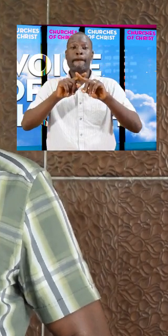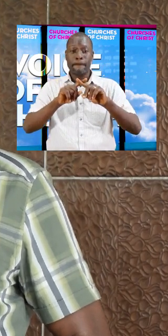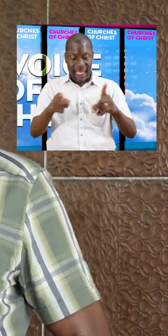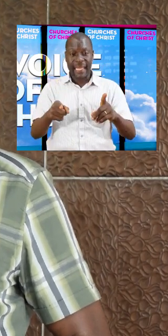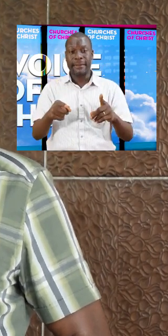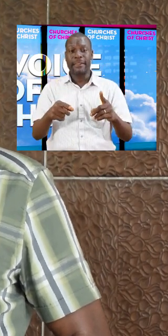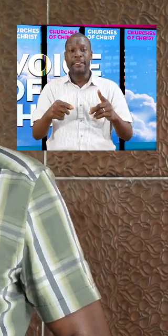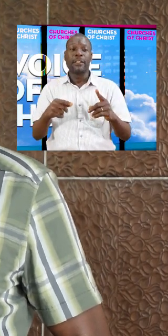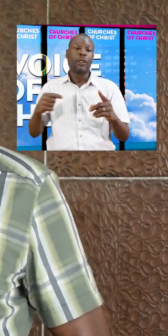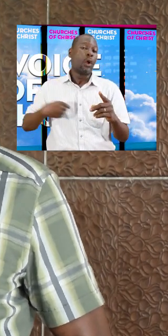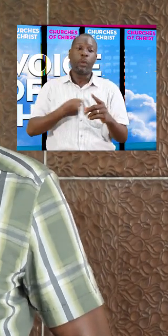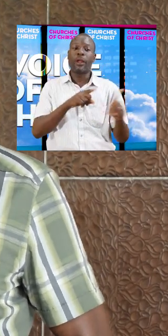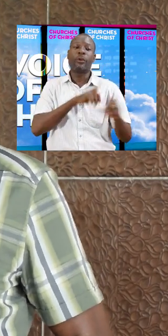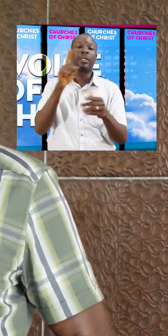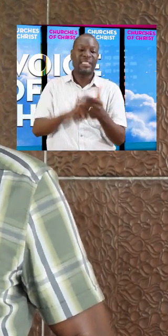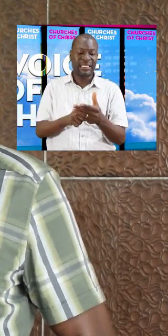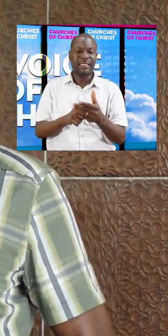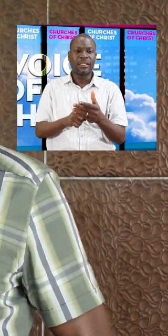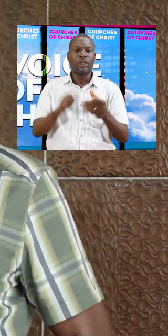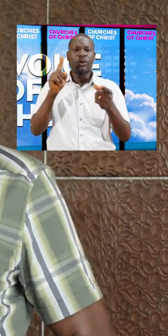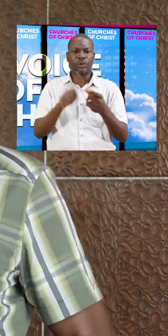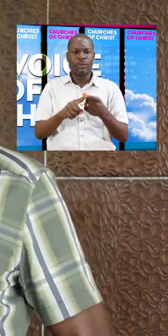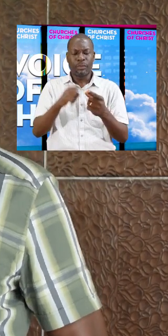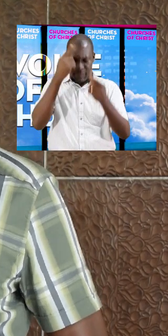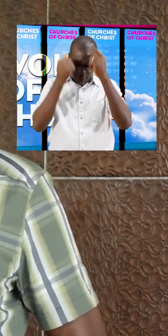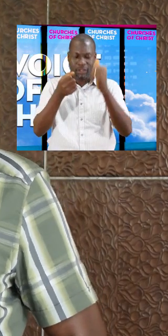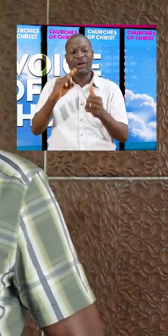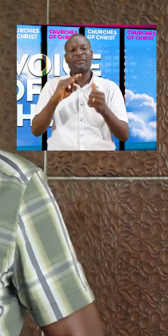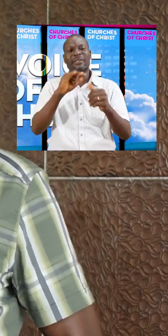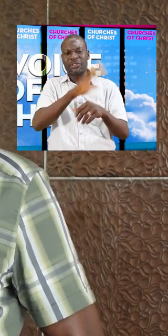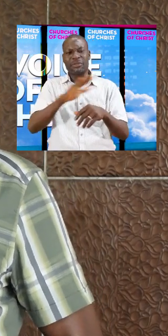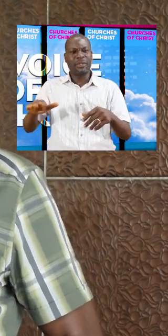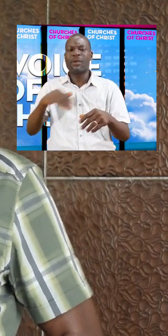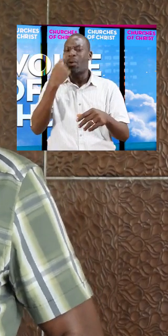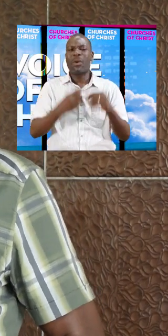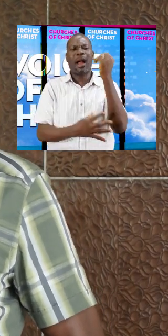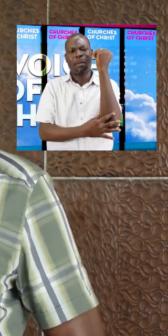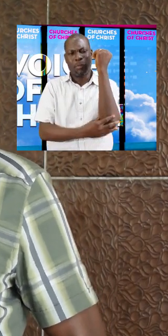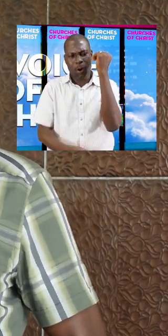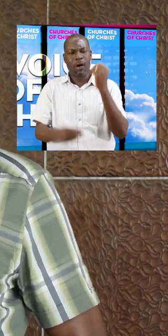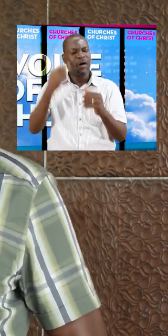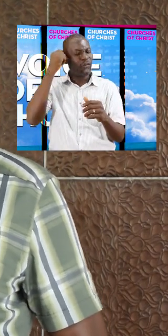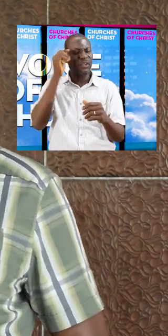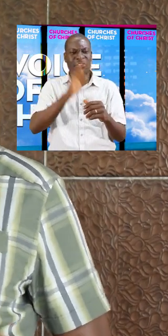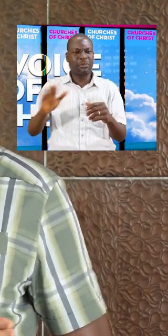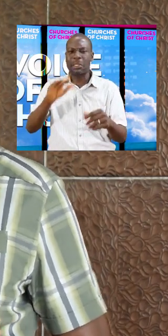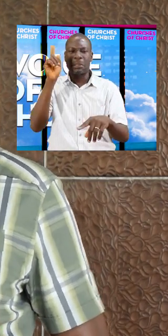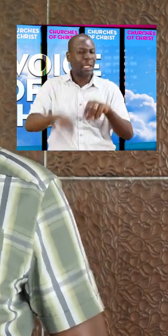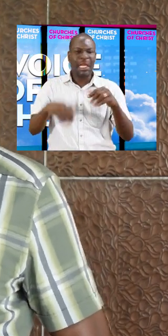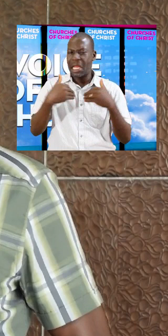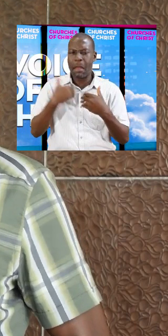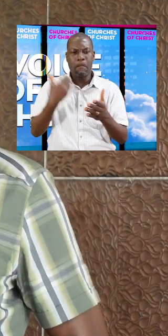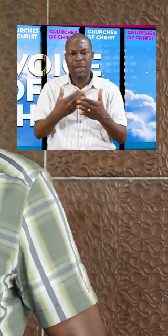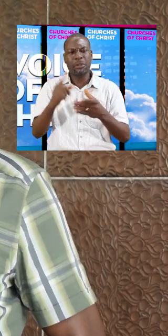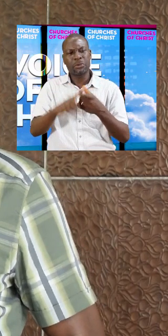ye. Ye de ye enam enkwala a emobbo na woni awofo enye sika emfo won ko school